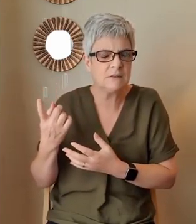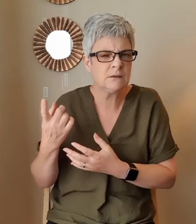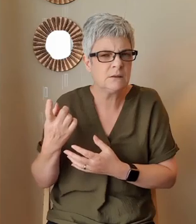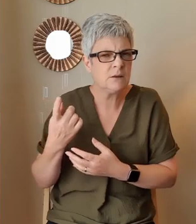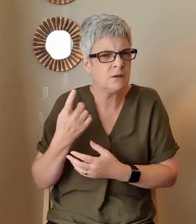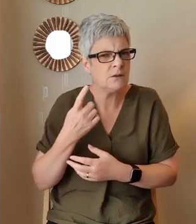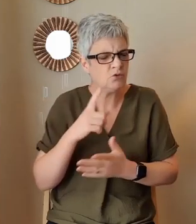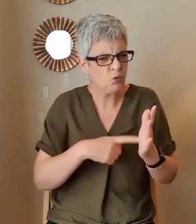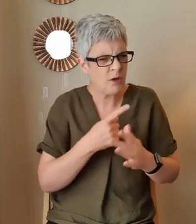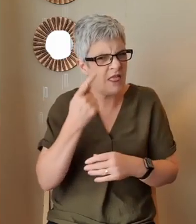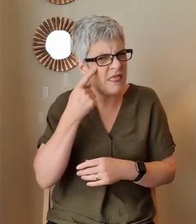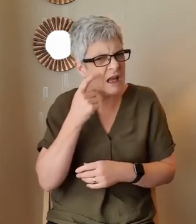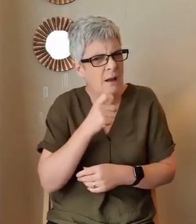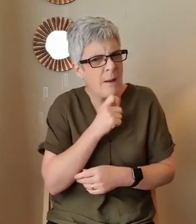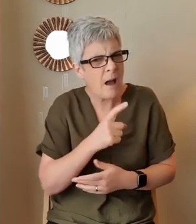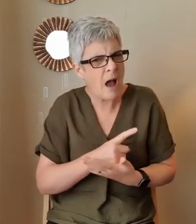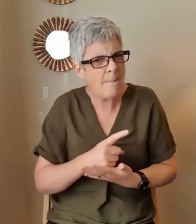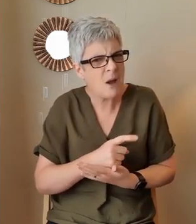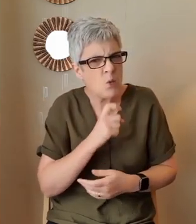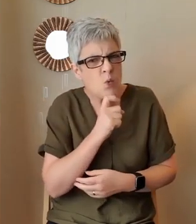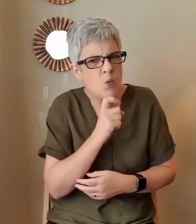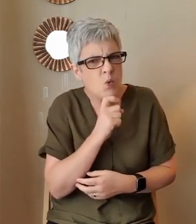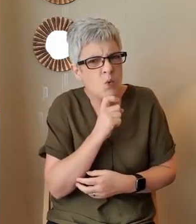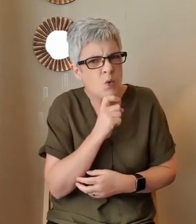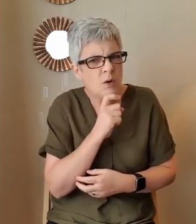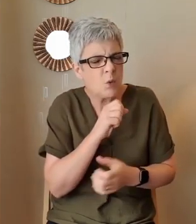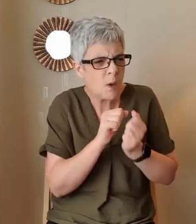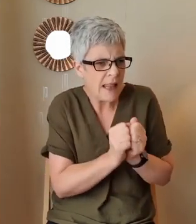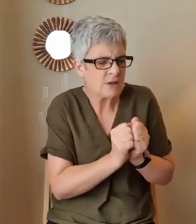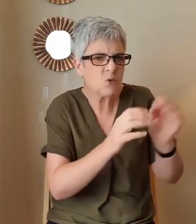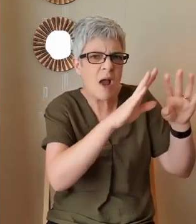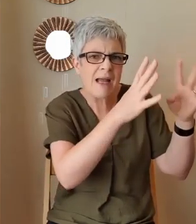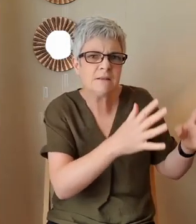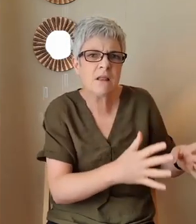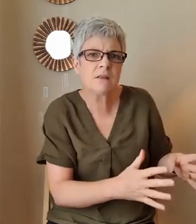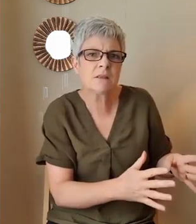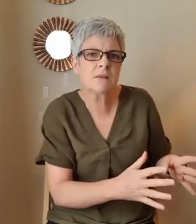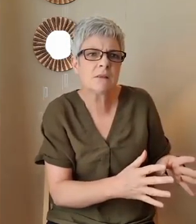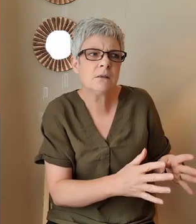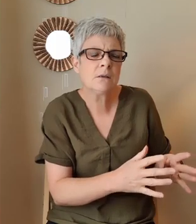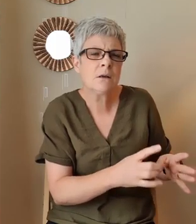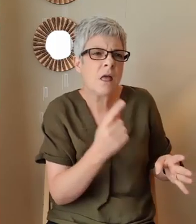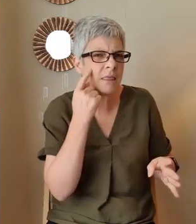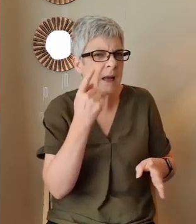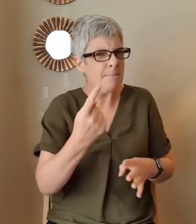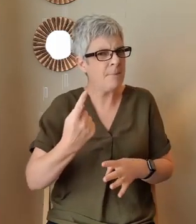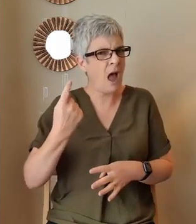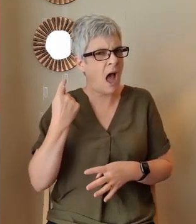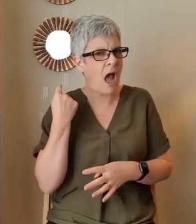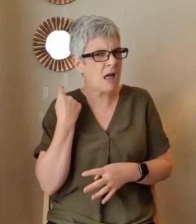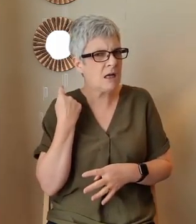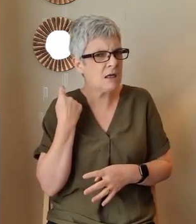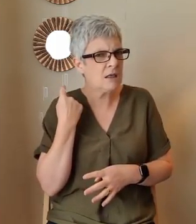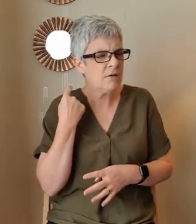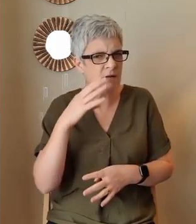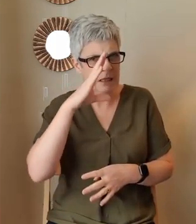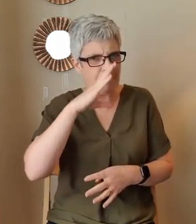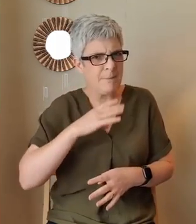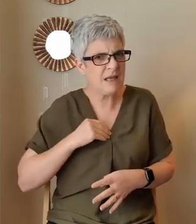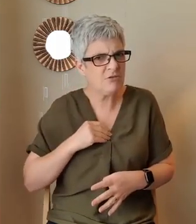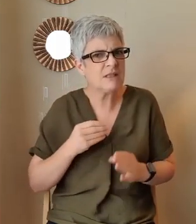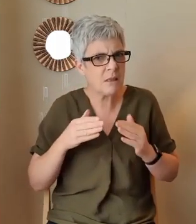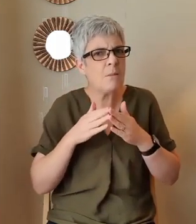Who's Jonah thinking about, those who cling to the worthless idols? Is he thinking back to his experience in the